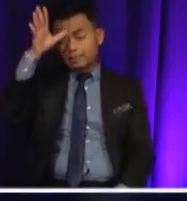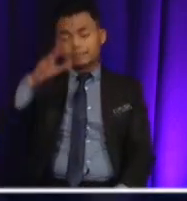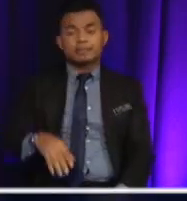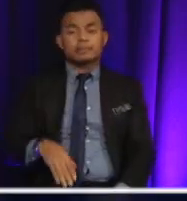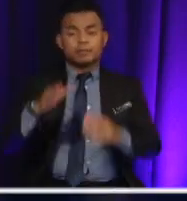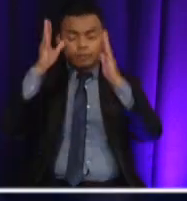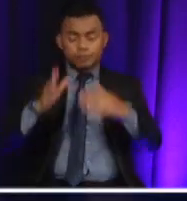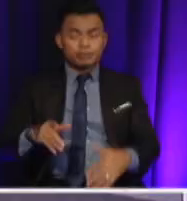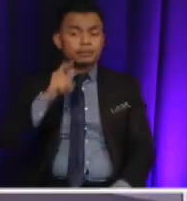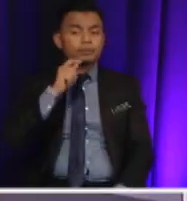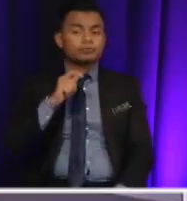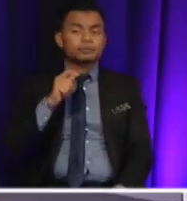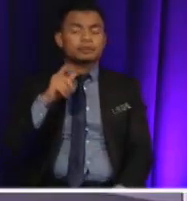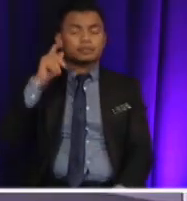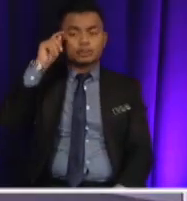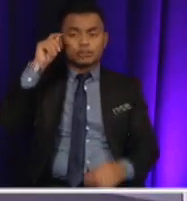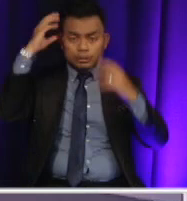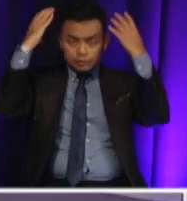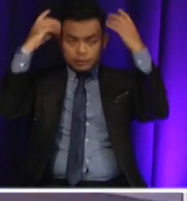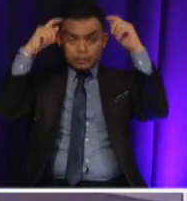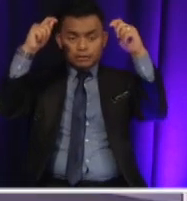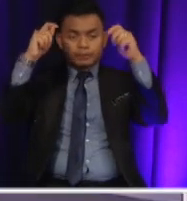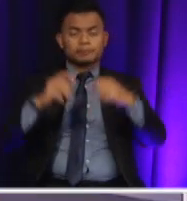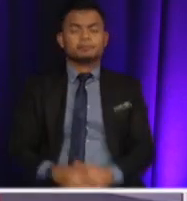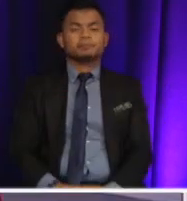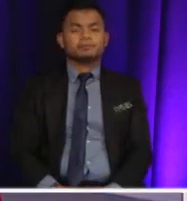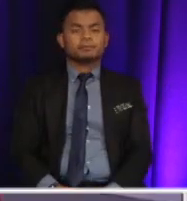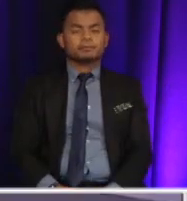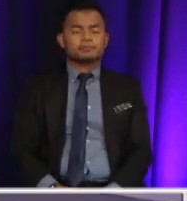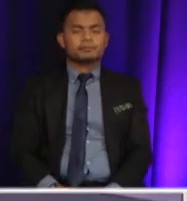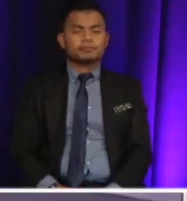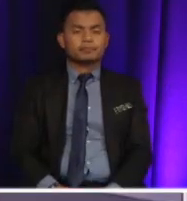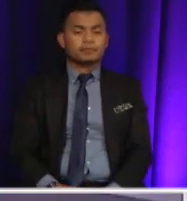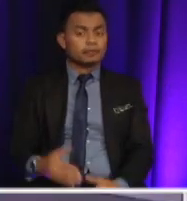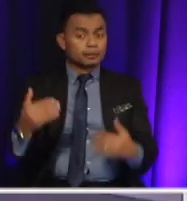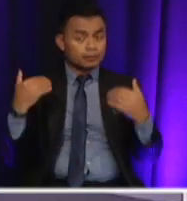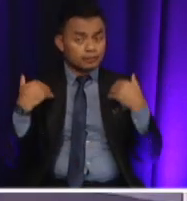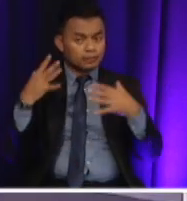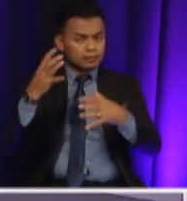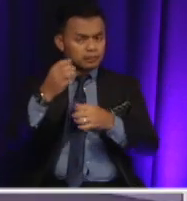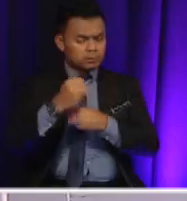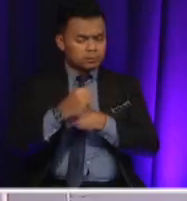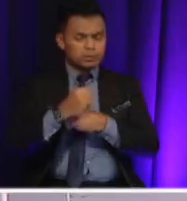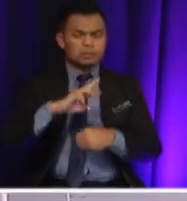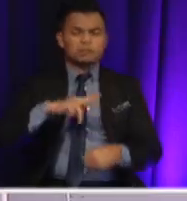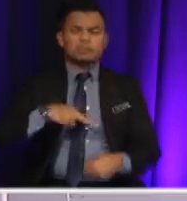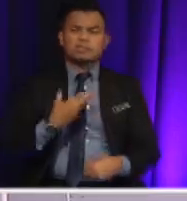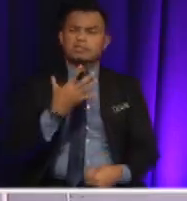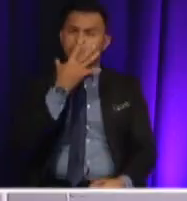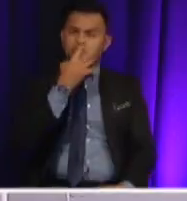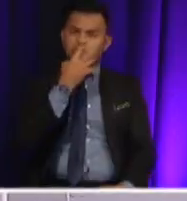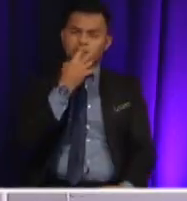True. But do you often take heed of the advice? Or you just...